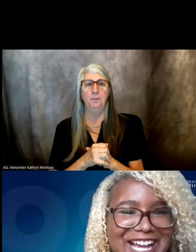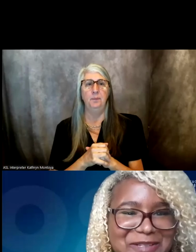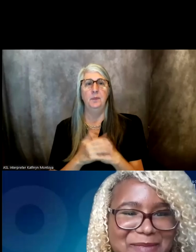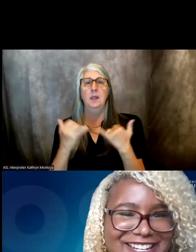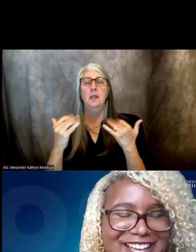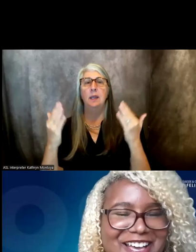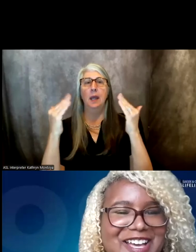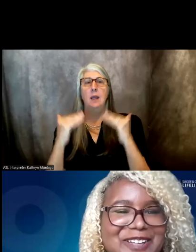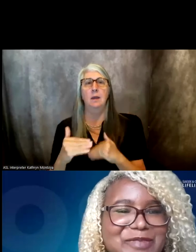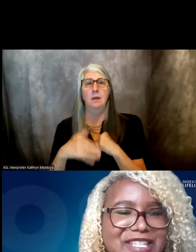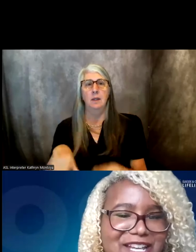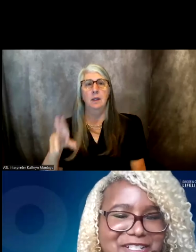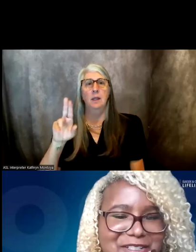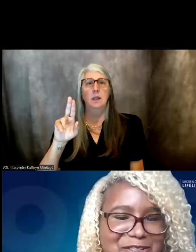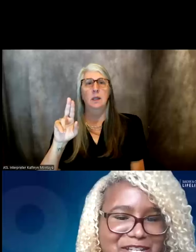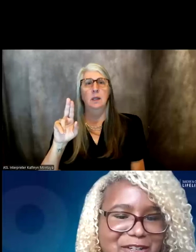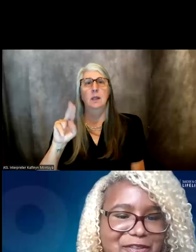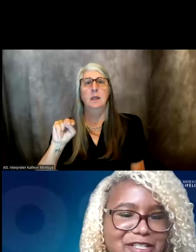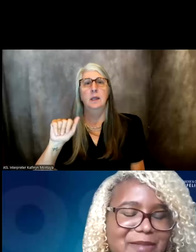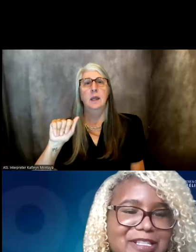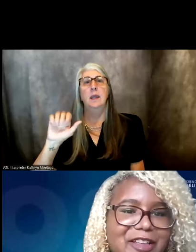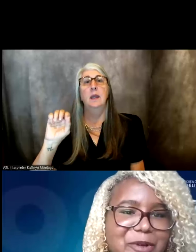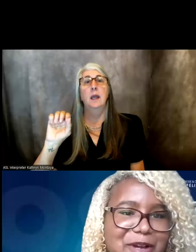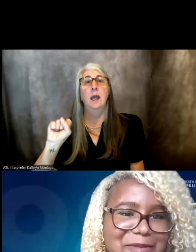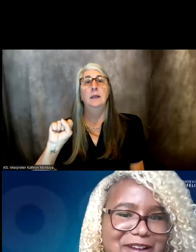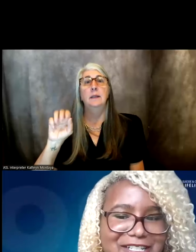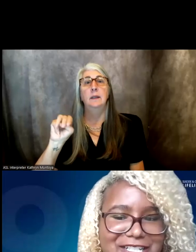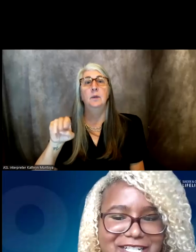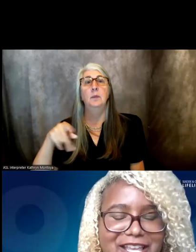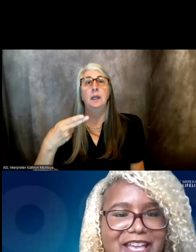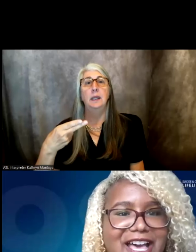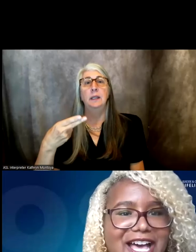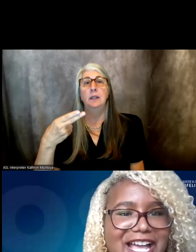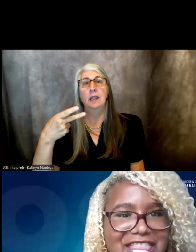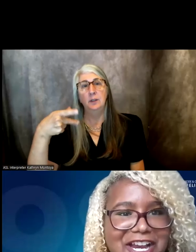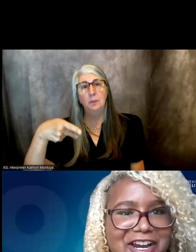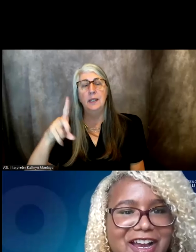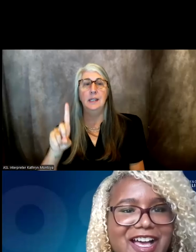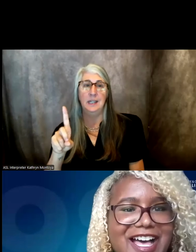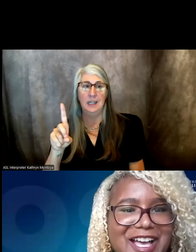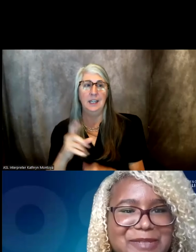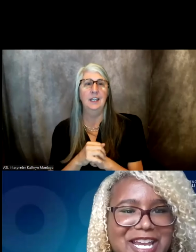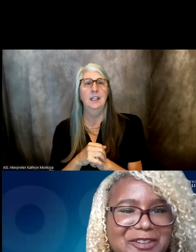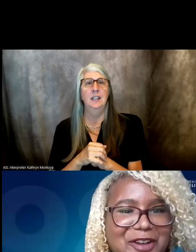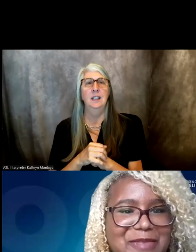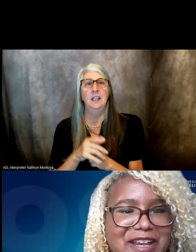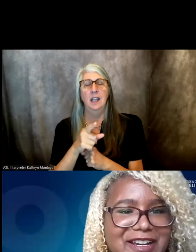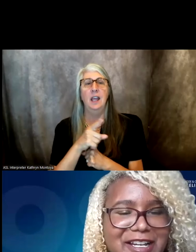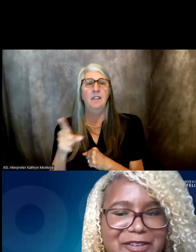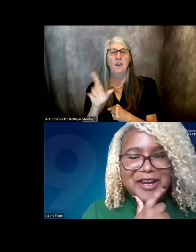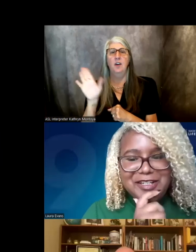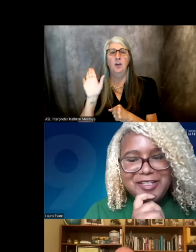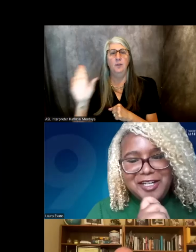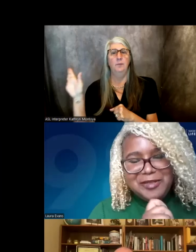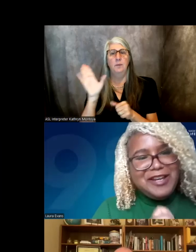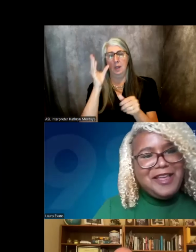to NASHBID, the National Association for State Mental Health Program Directors, and their update from their